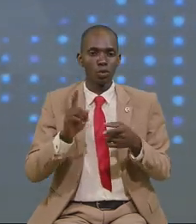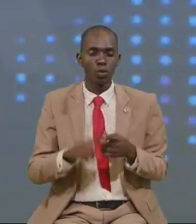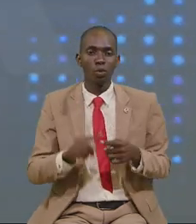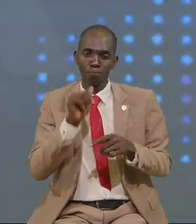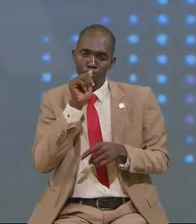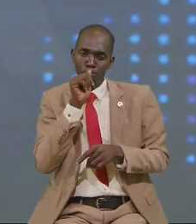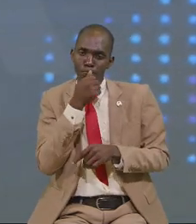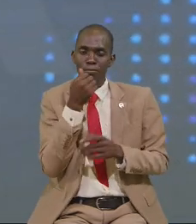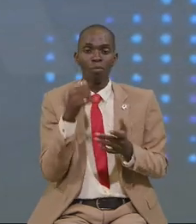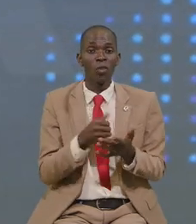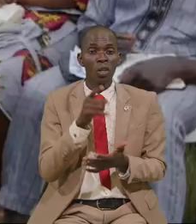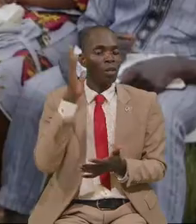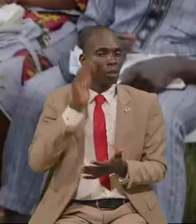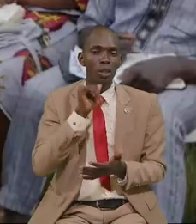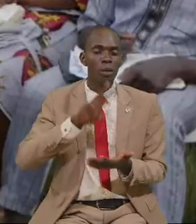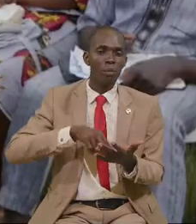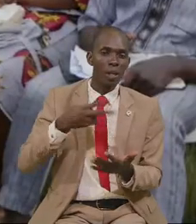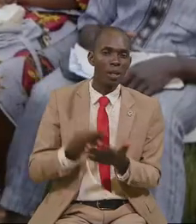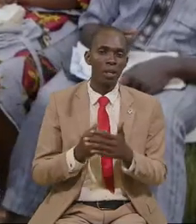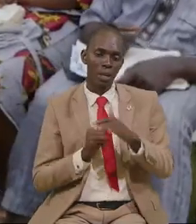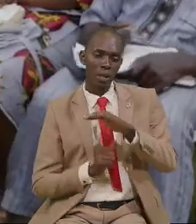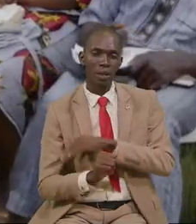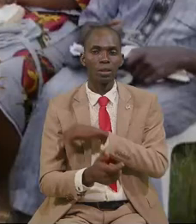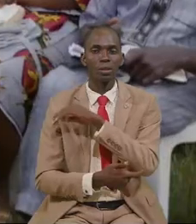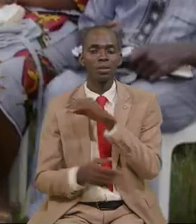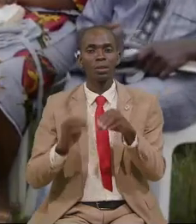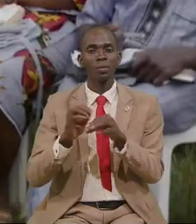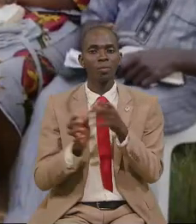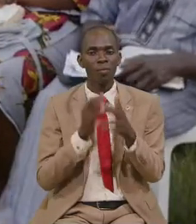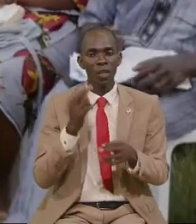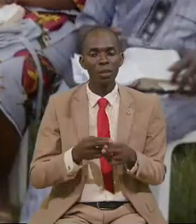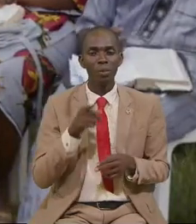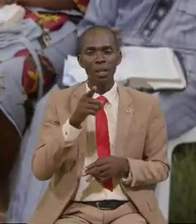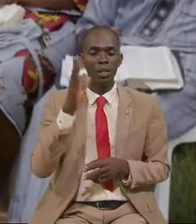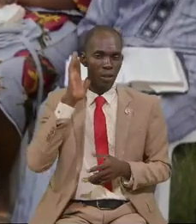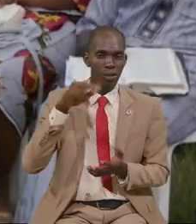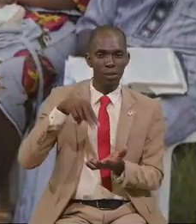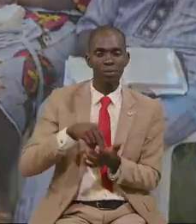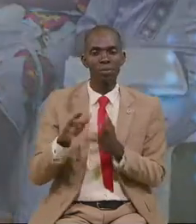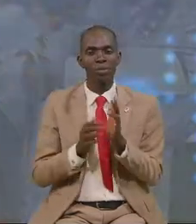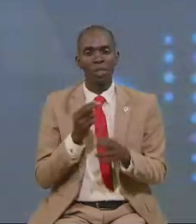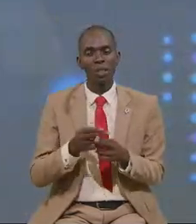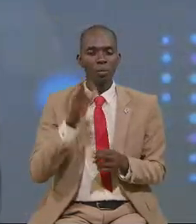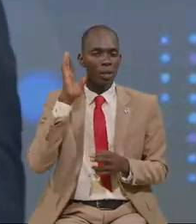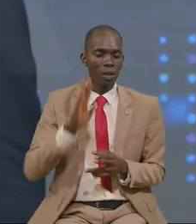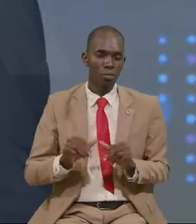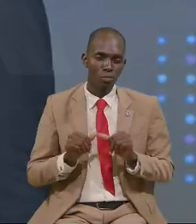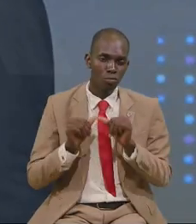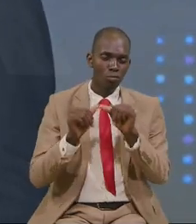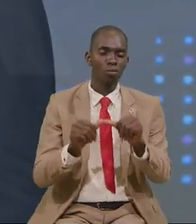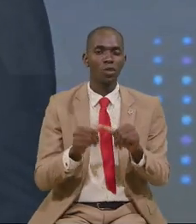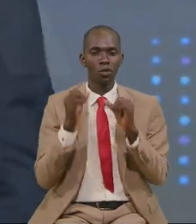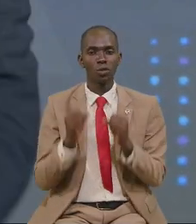not fall under temptation. You will stand. You'll be steadfast. You